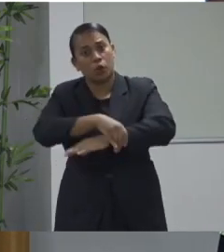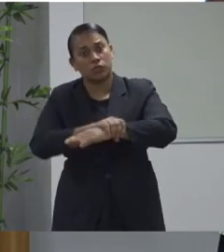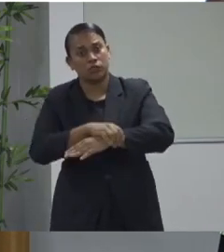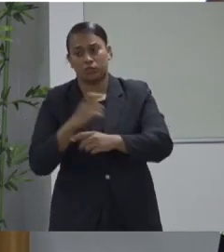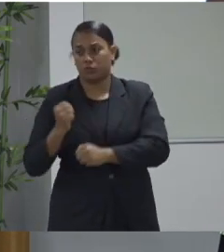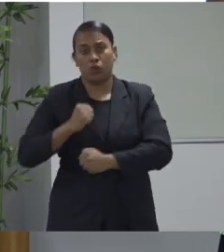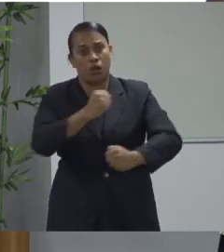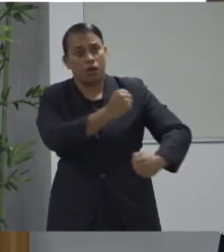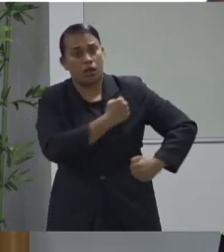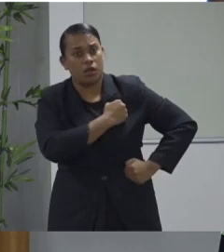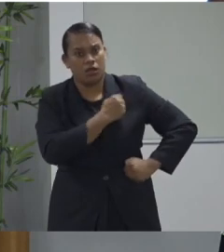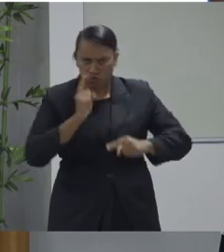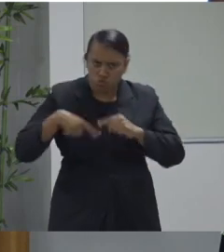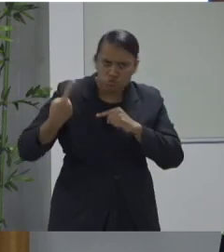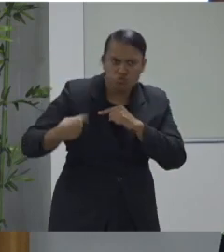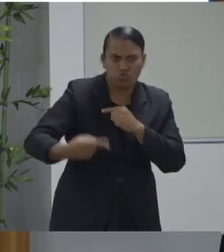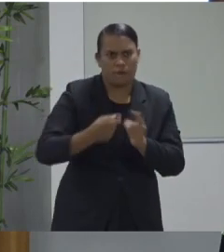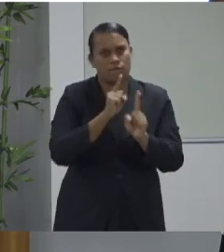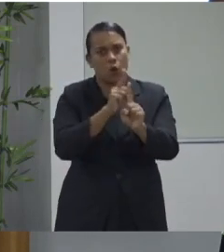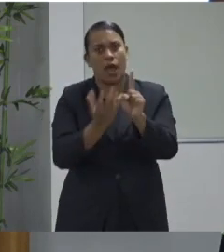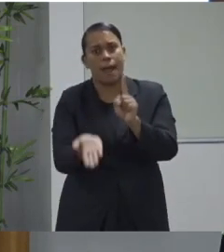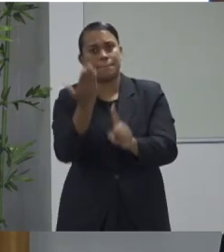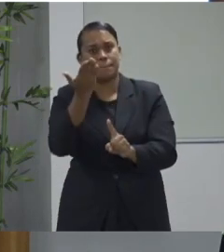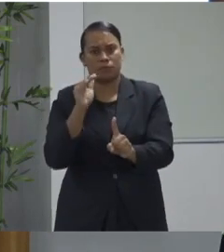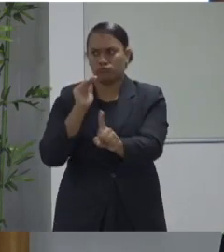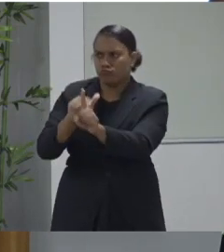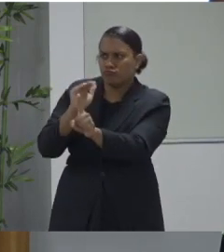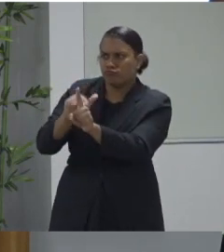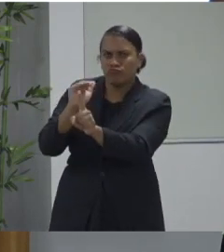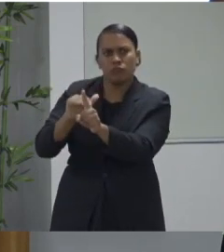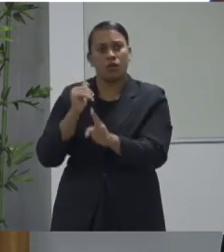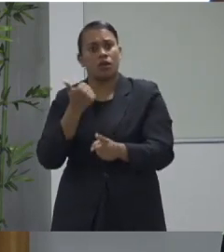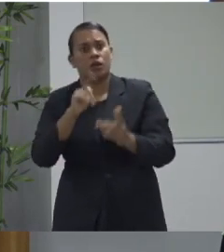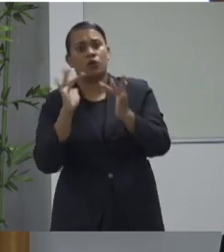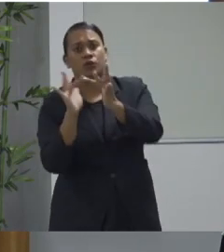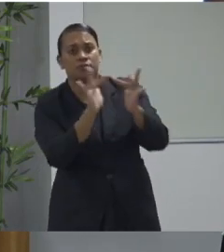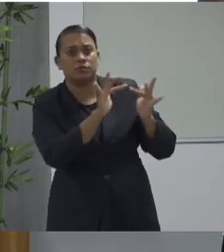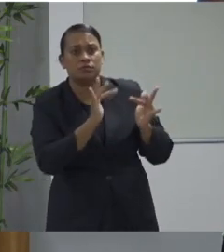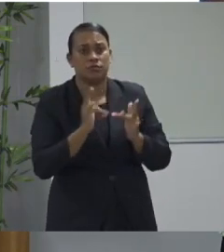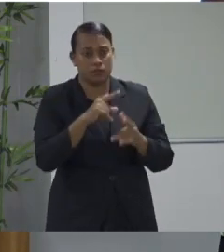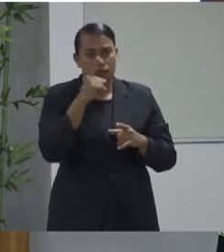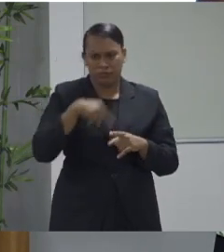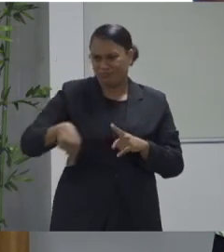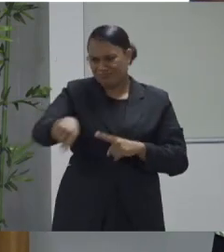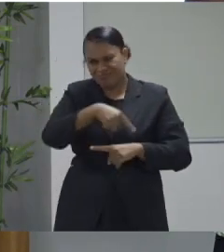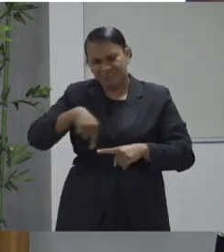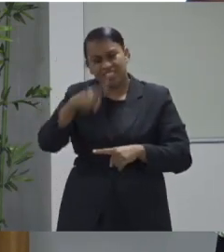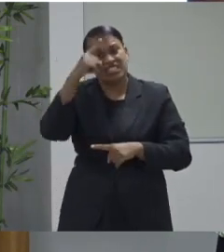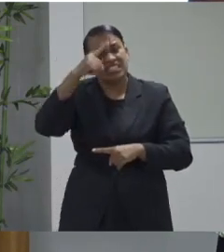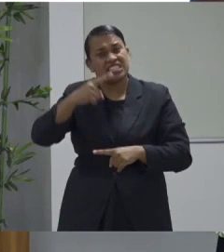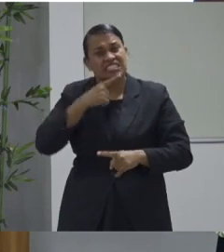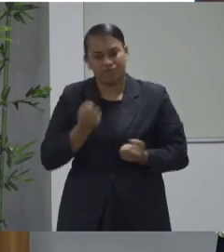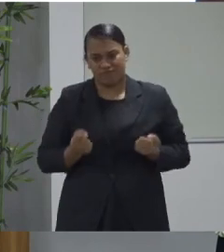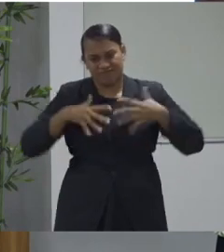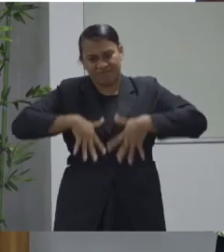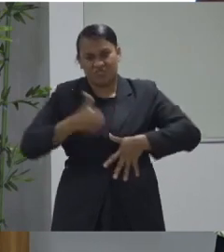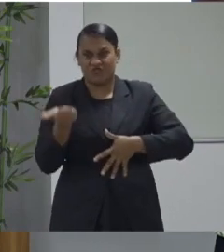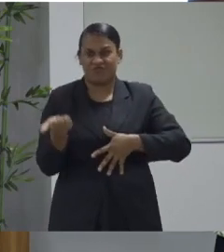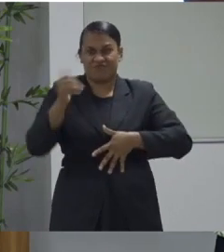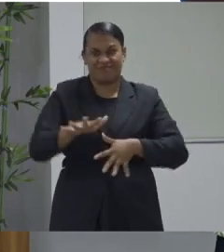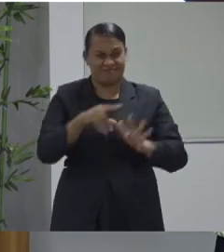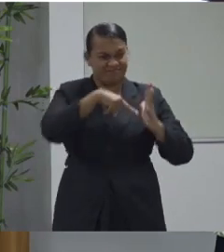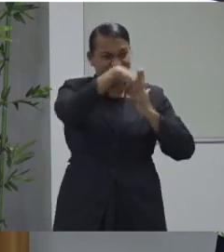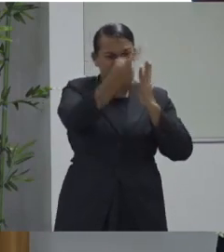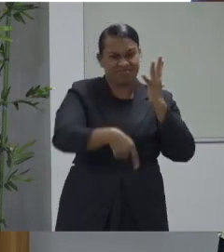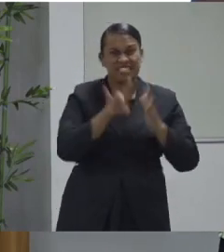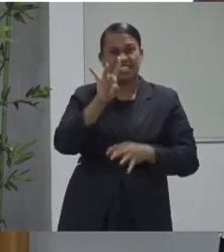to follow up with the contact tracing and the quarantine enforcement, as again stated